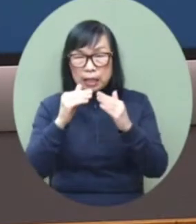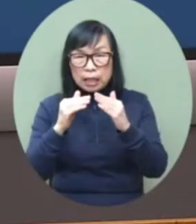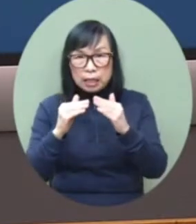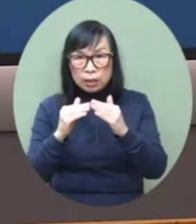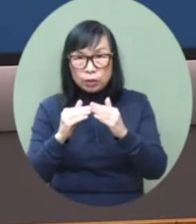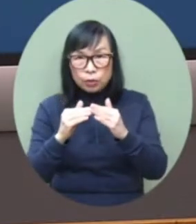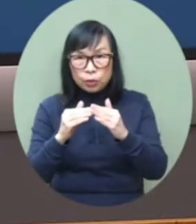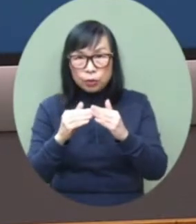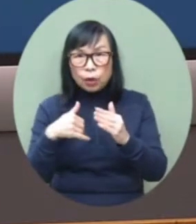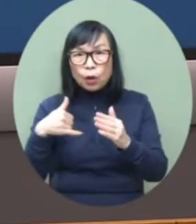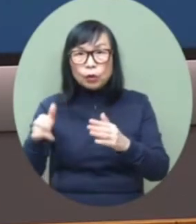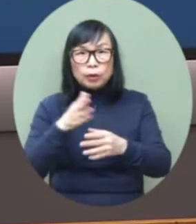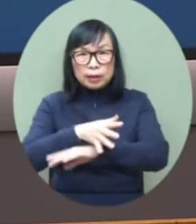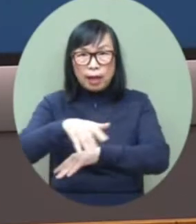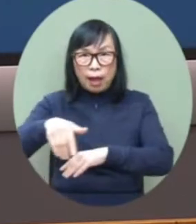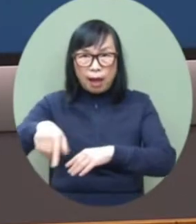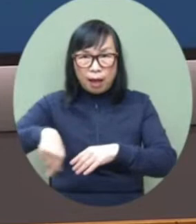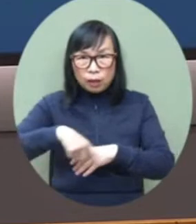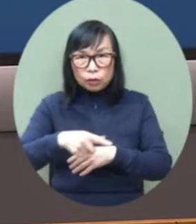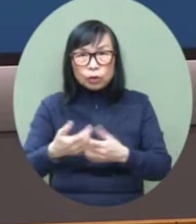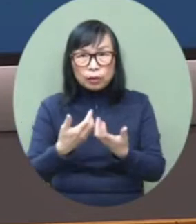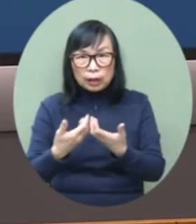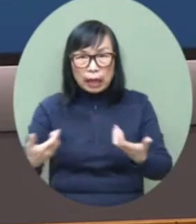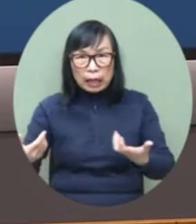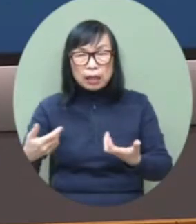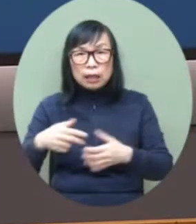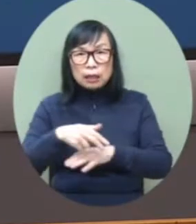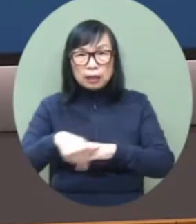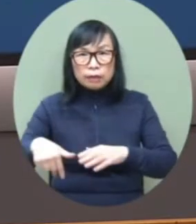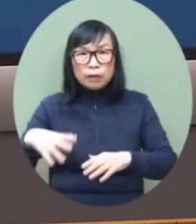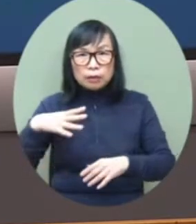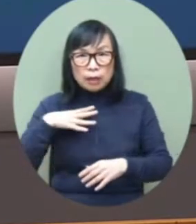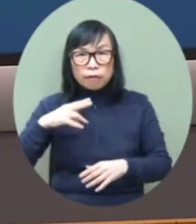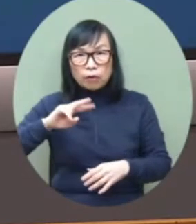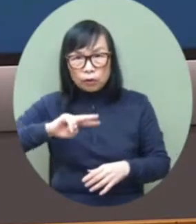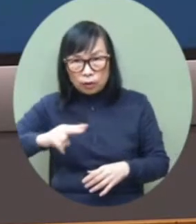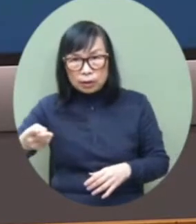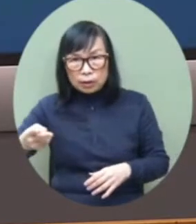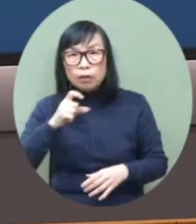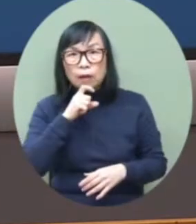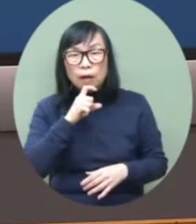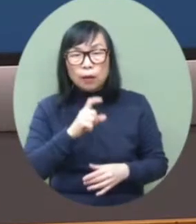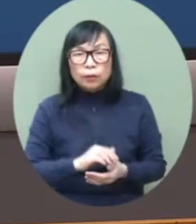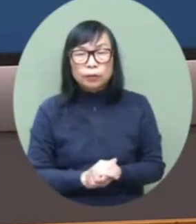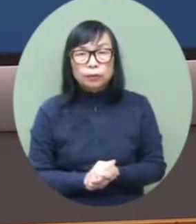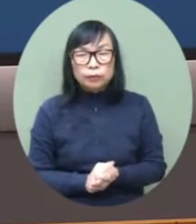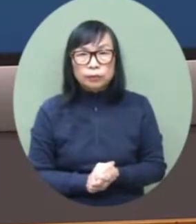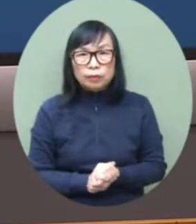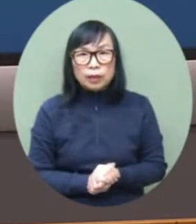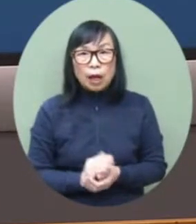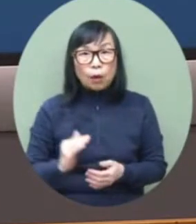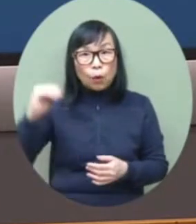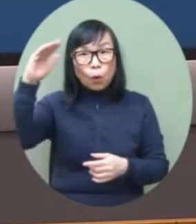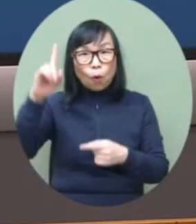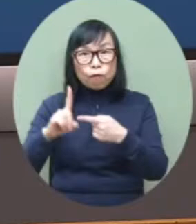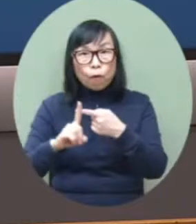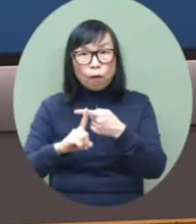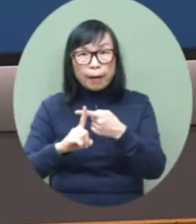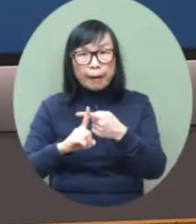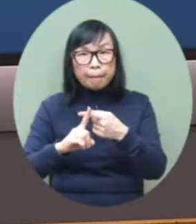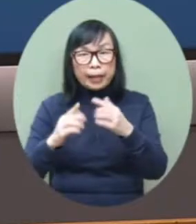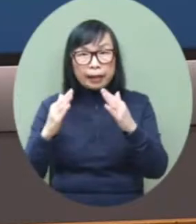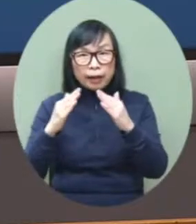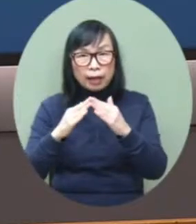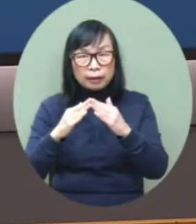isolation facilities. So for those without high-risk household, if they have a